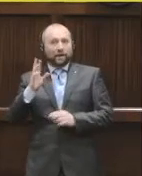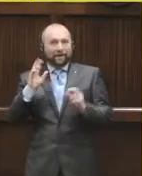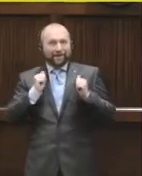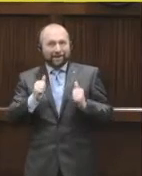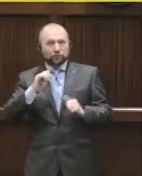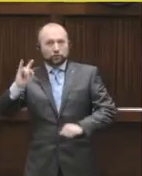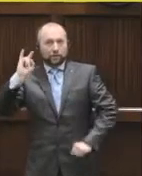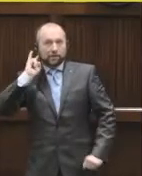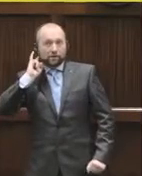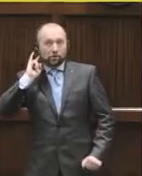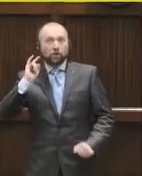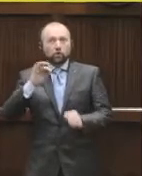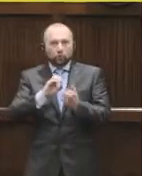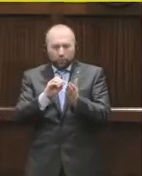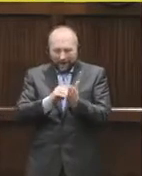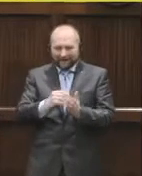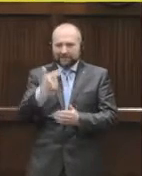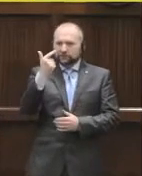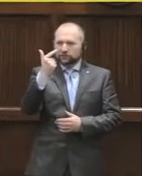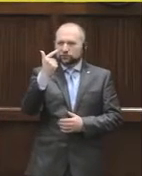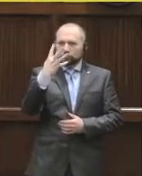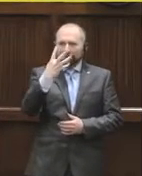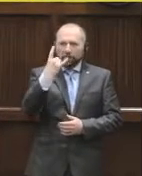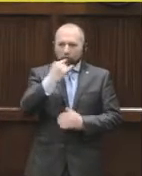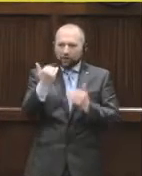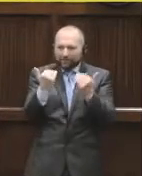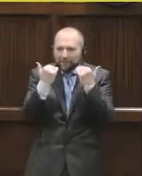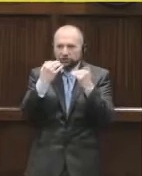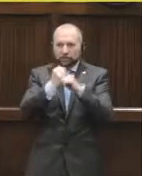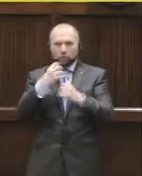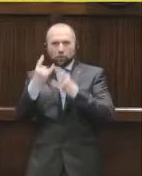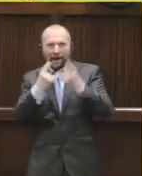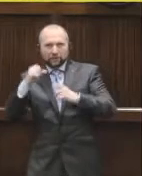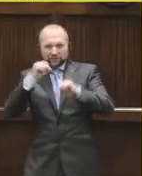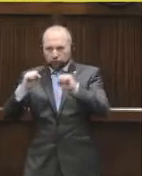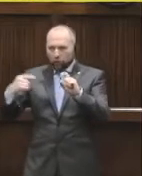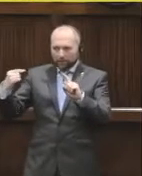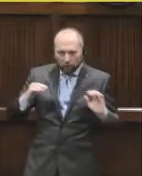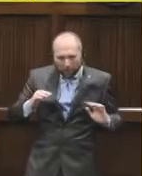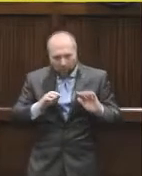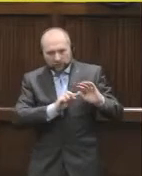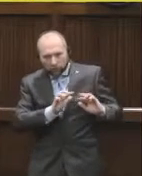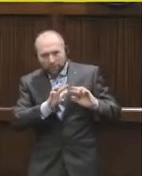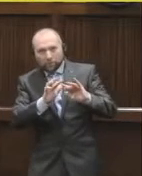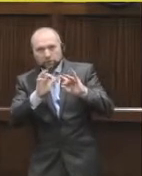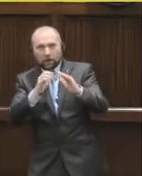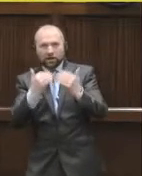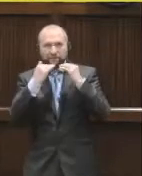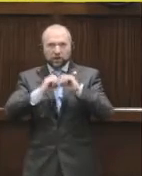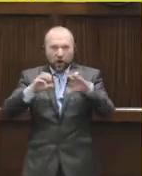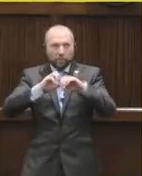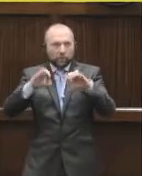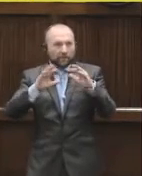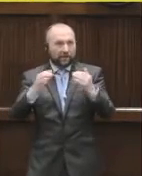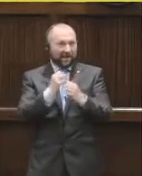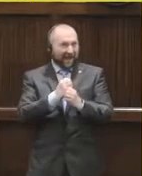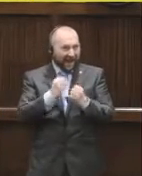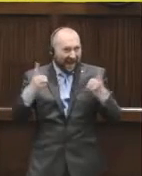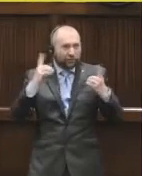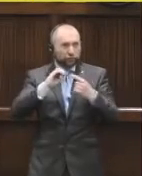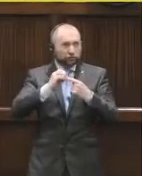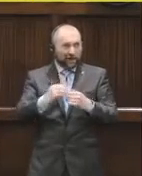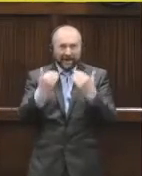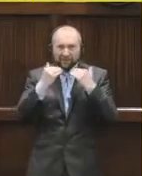were provided with 24-hour coverage of the storm's progress. Every effort was made to keep us informed